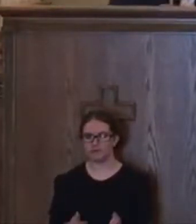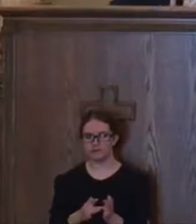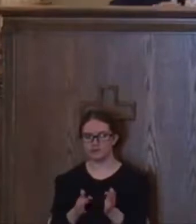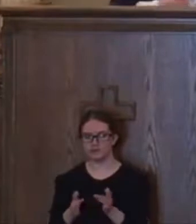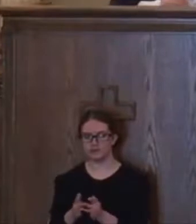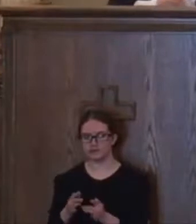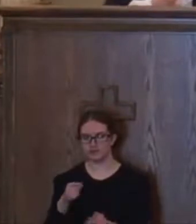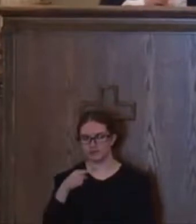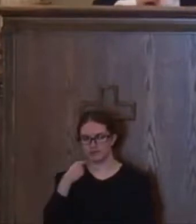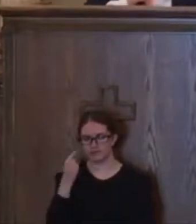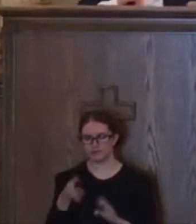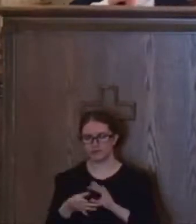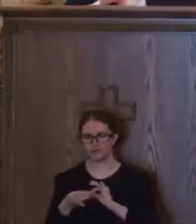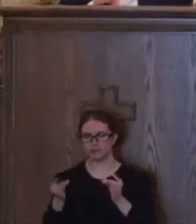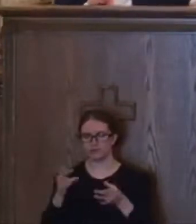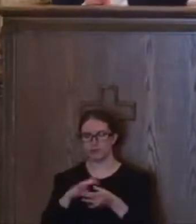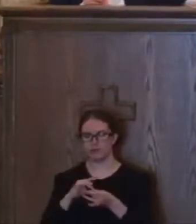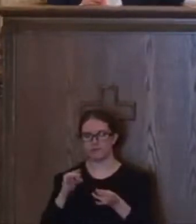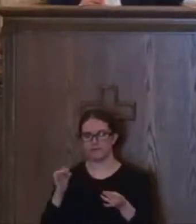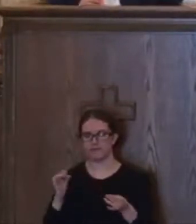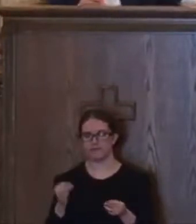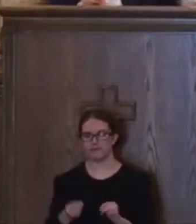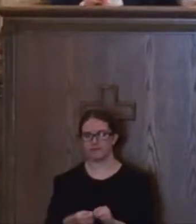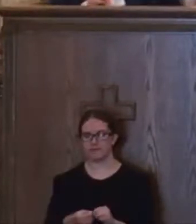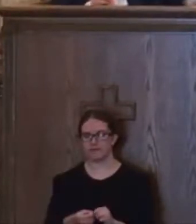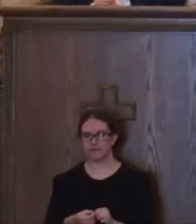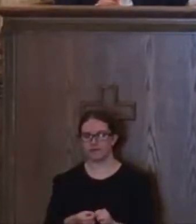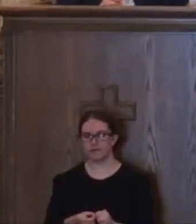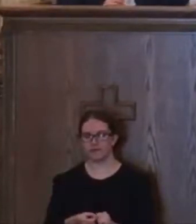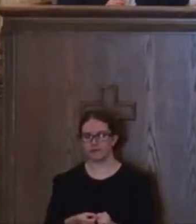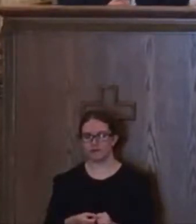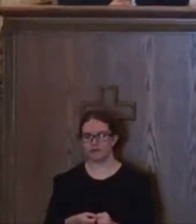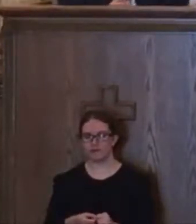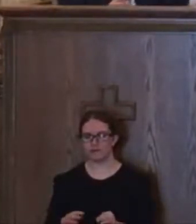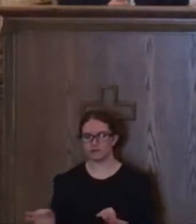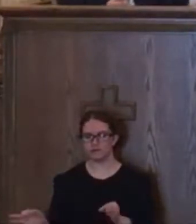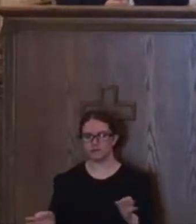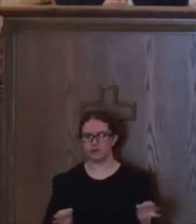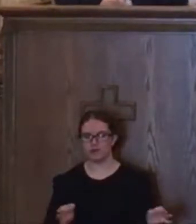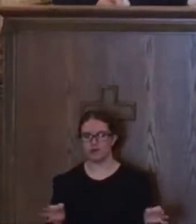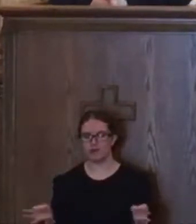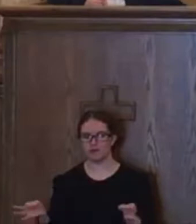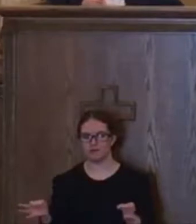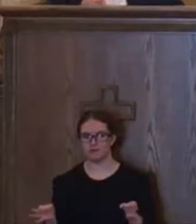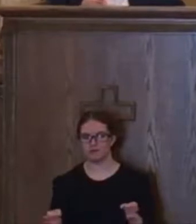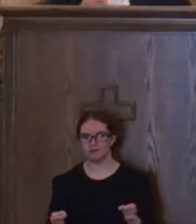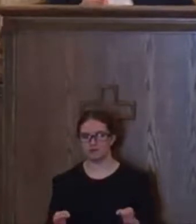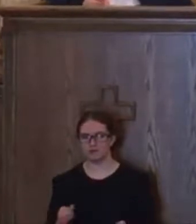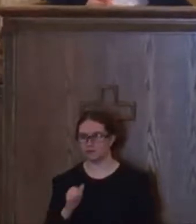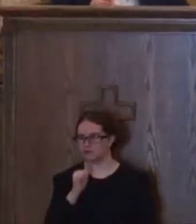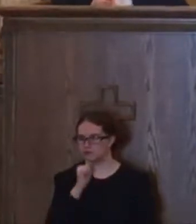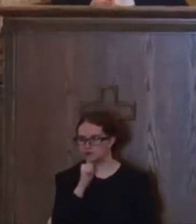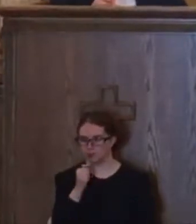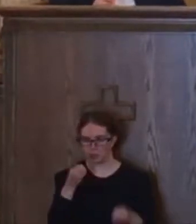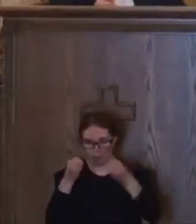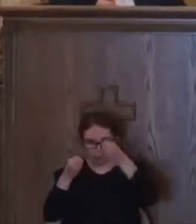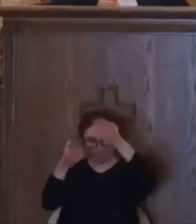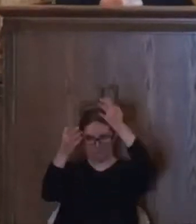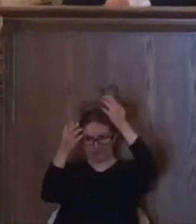Jesus was telling a parable. He said there was a judge which feared not